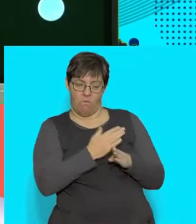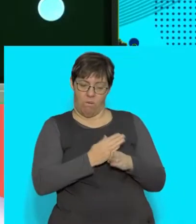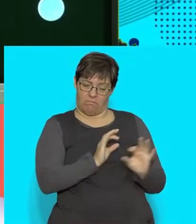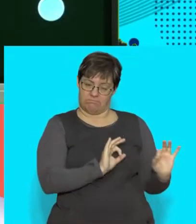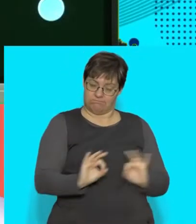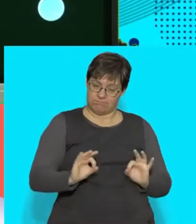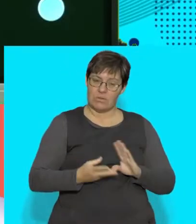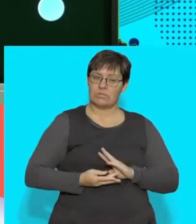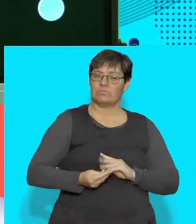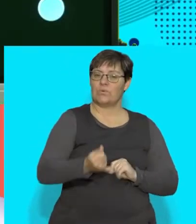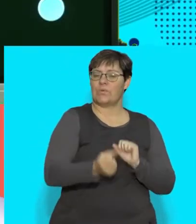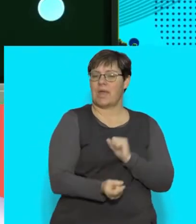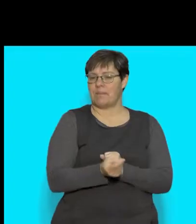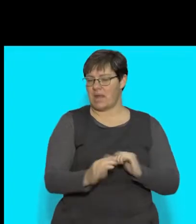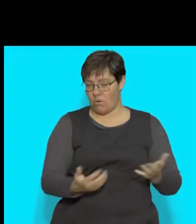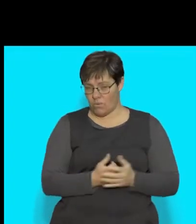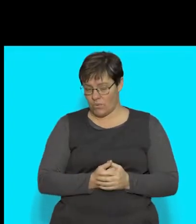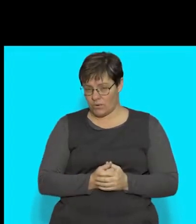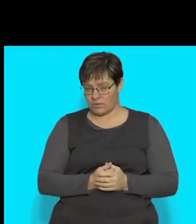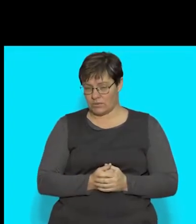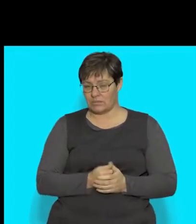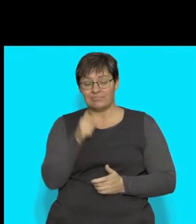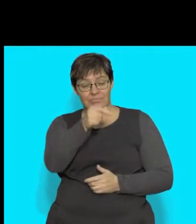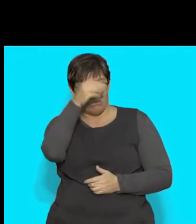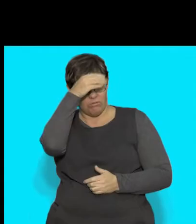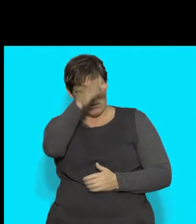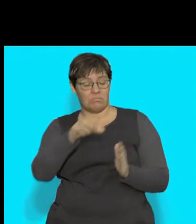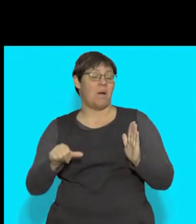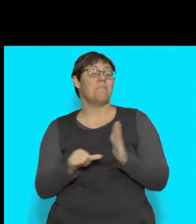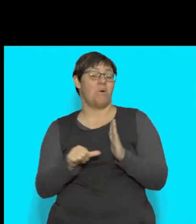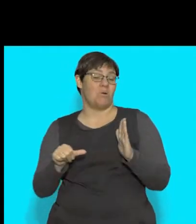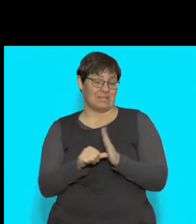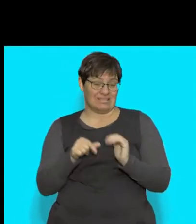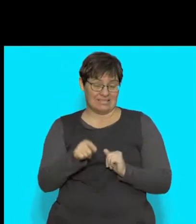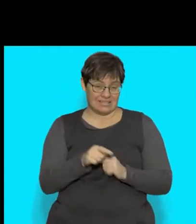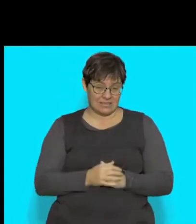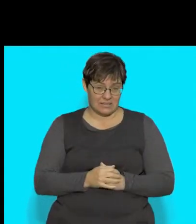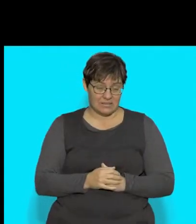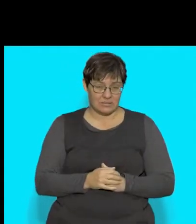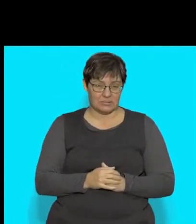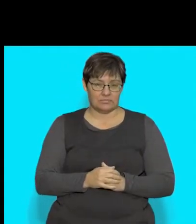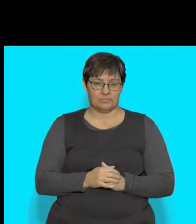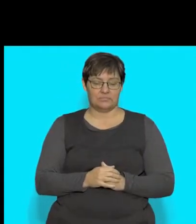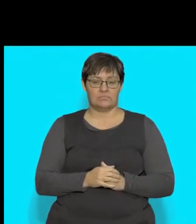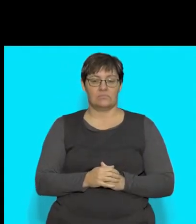work very, very smoothly? And this is a concept that is very important for the next section.